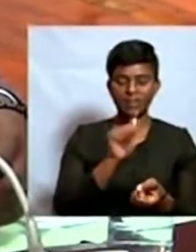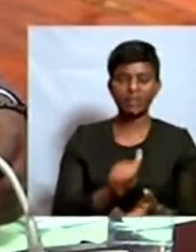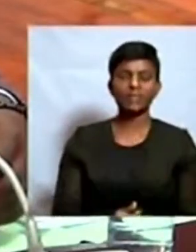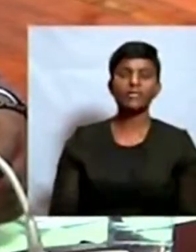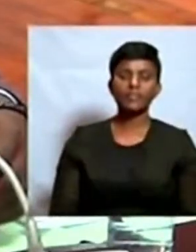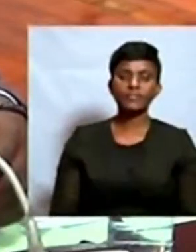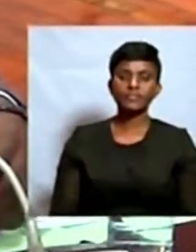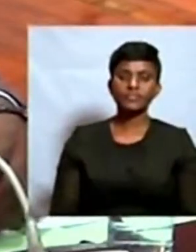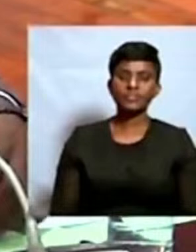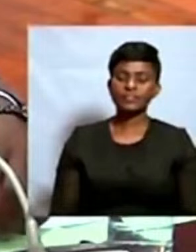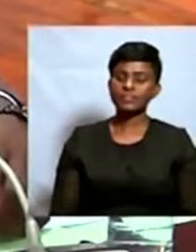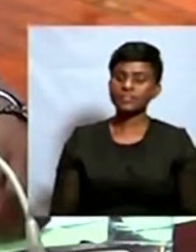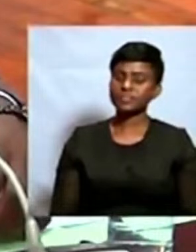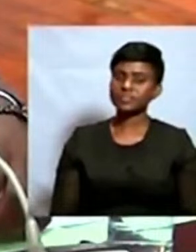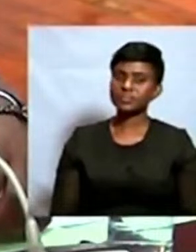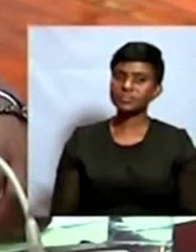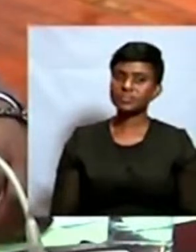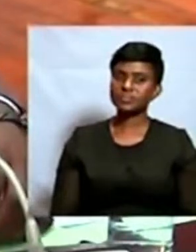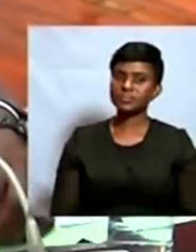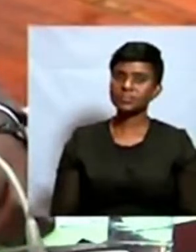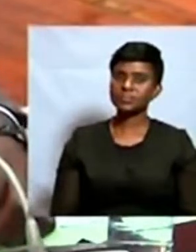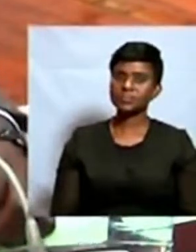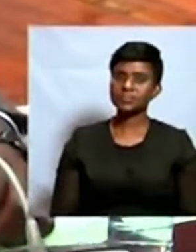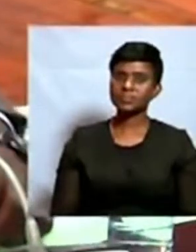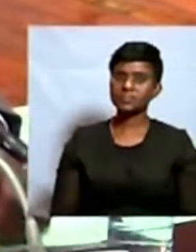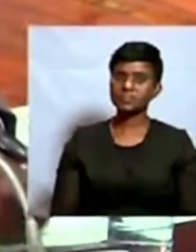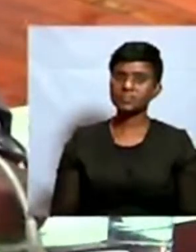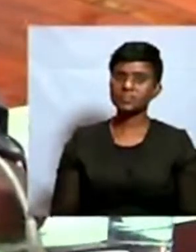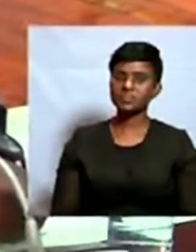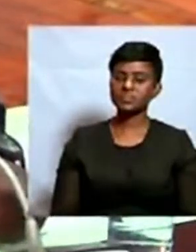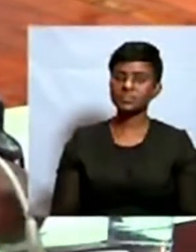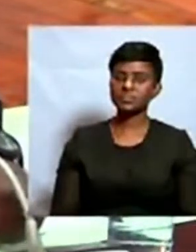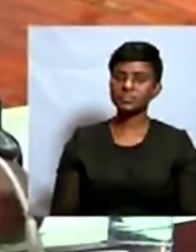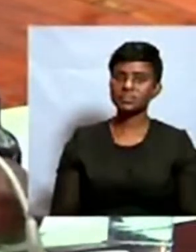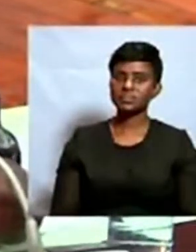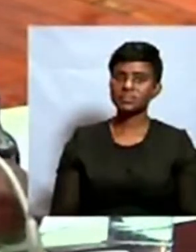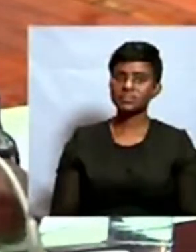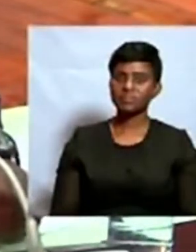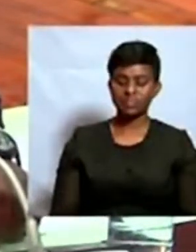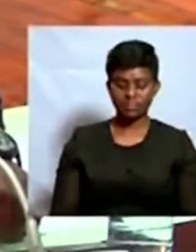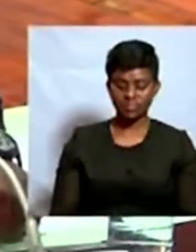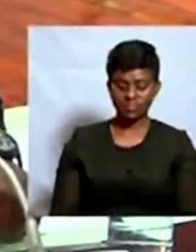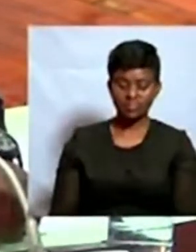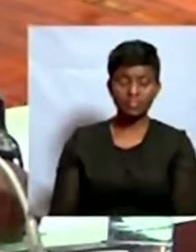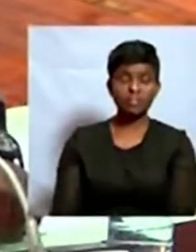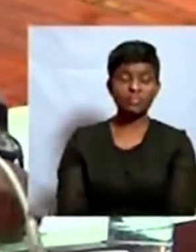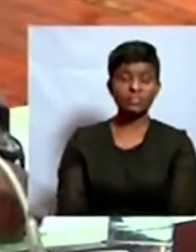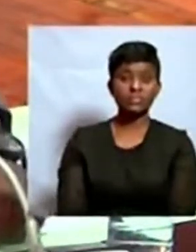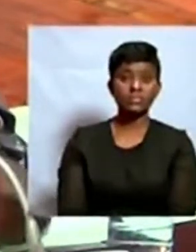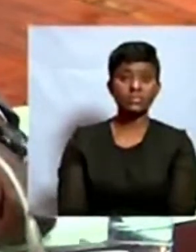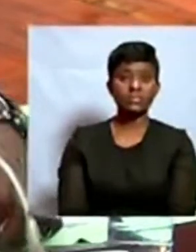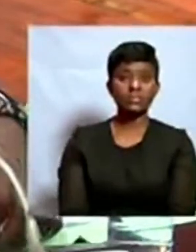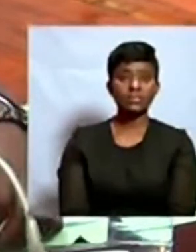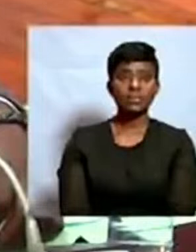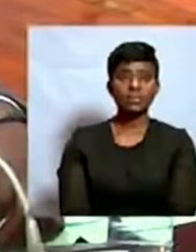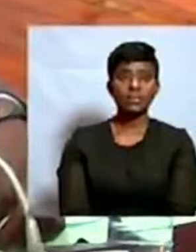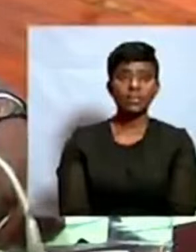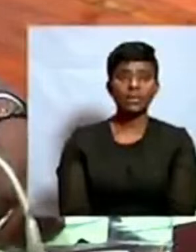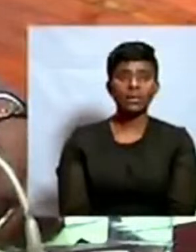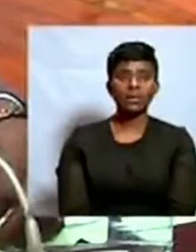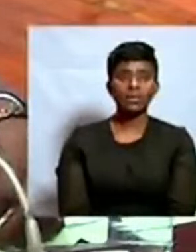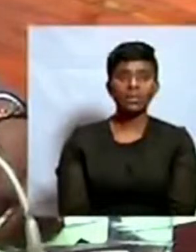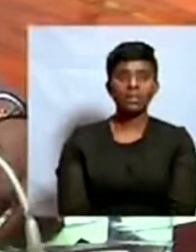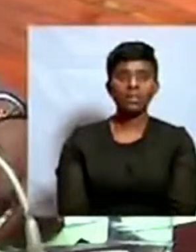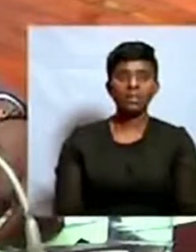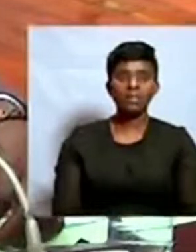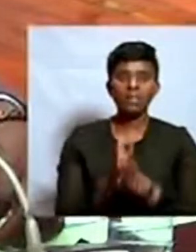Okay, thank you, Chair. I noticed that the amendments being proposed could best be described